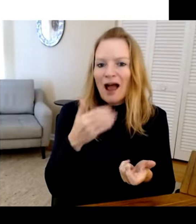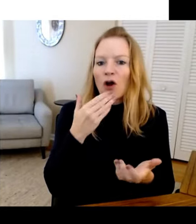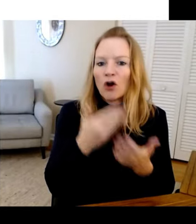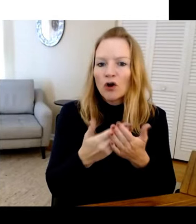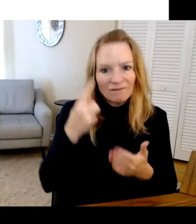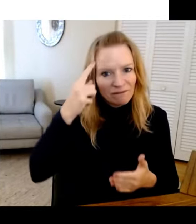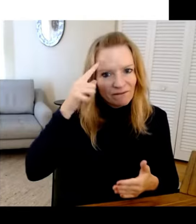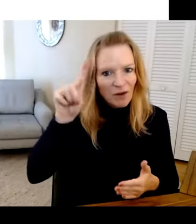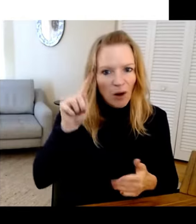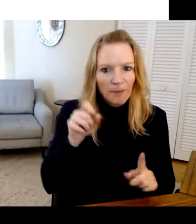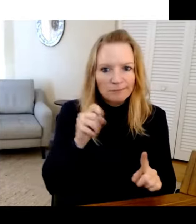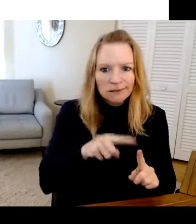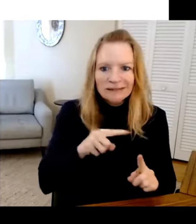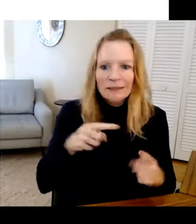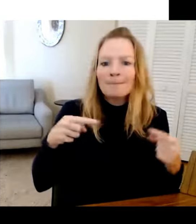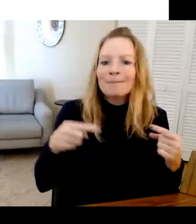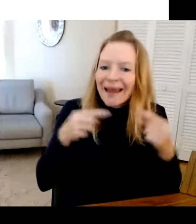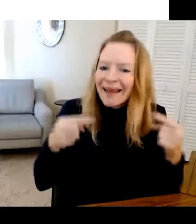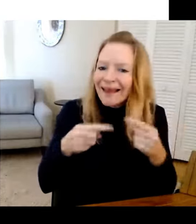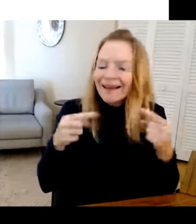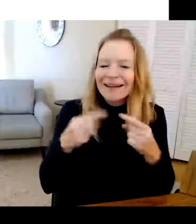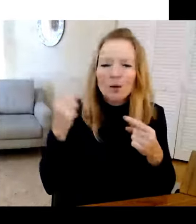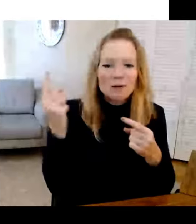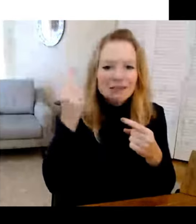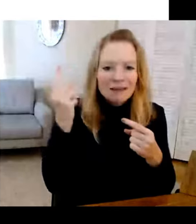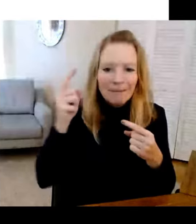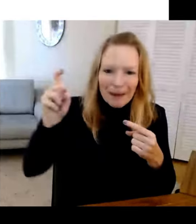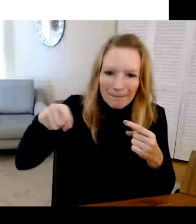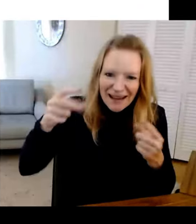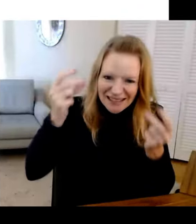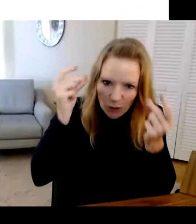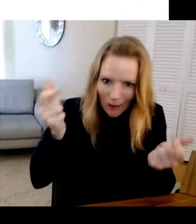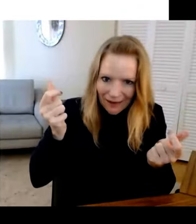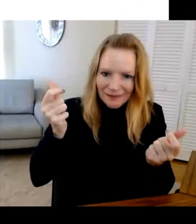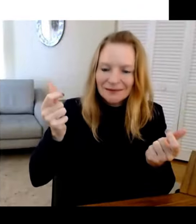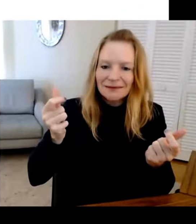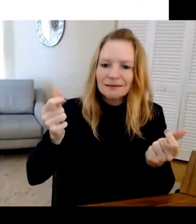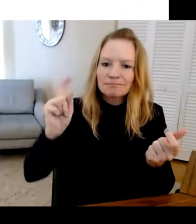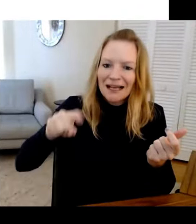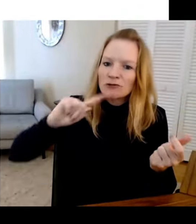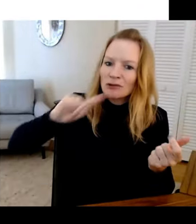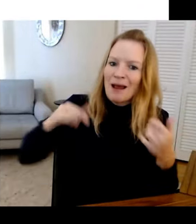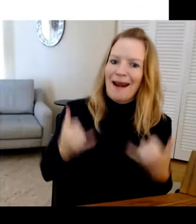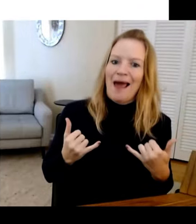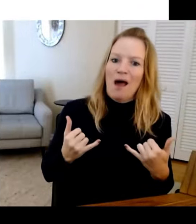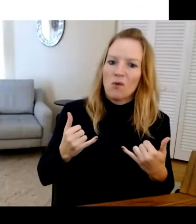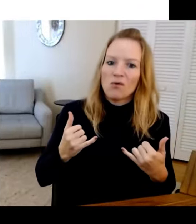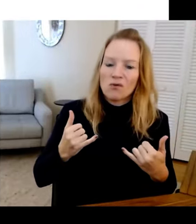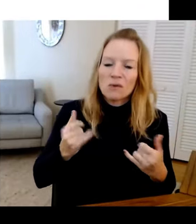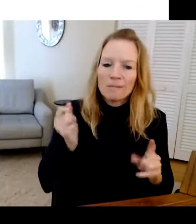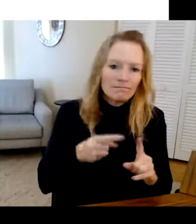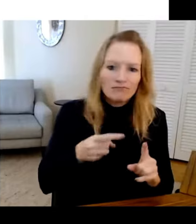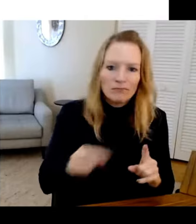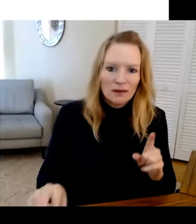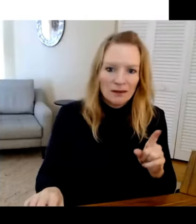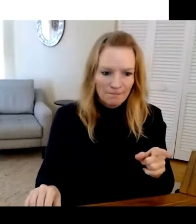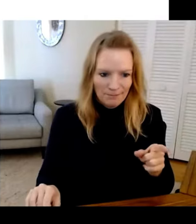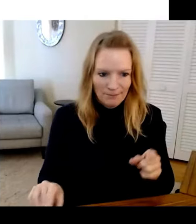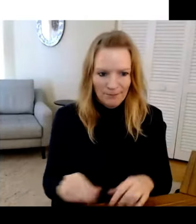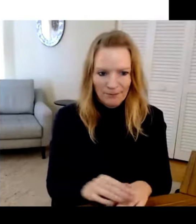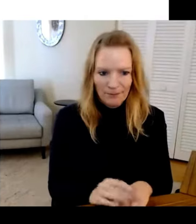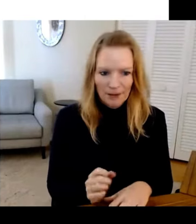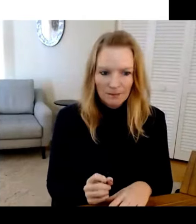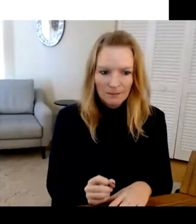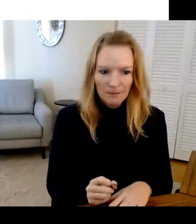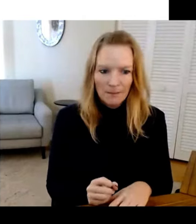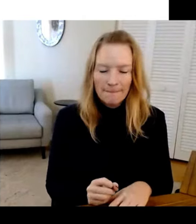fast, which is good for sending signals immediately for pain, or when something needs to be happen immediately, it needs to be